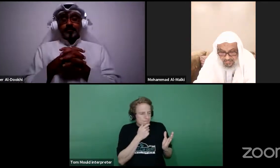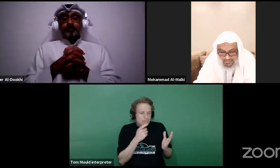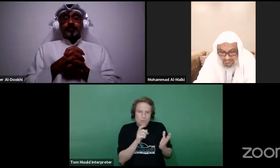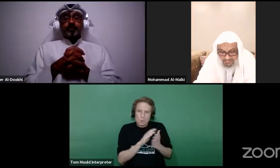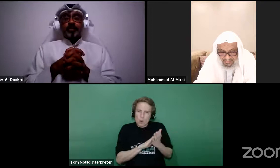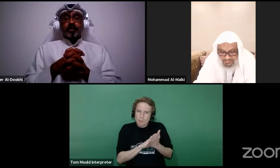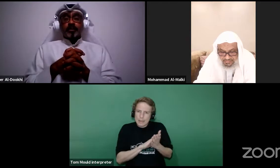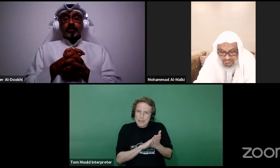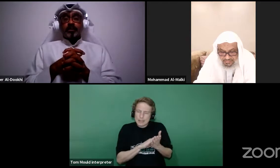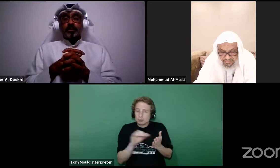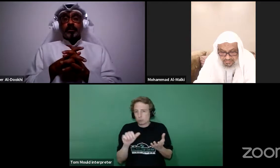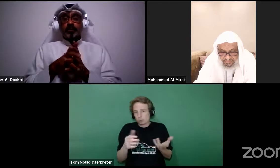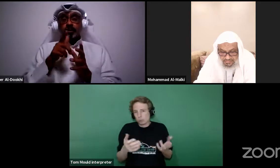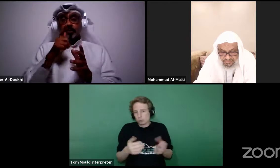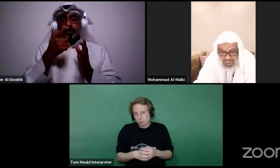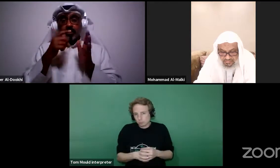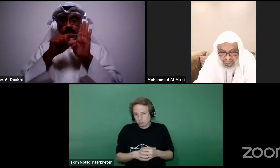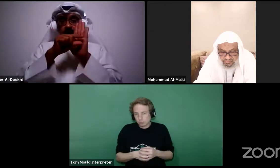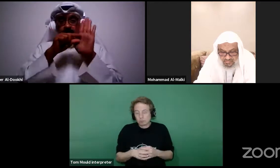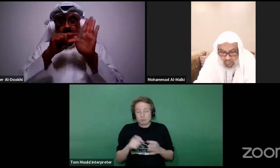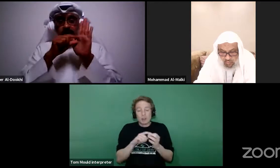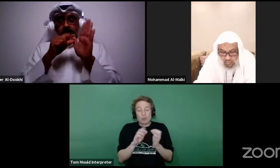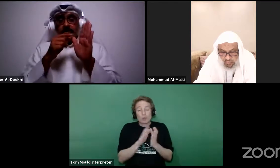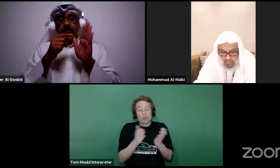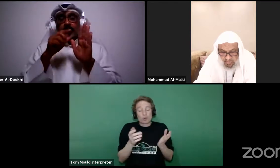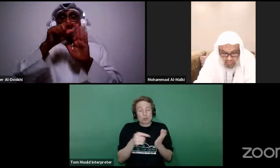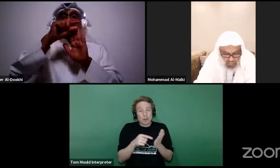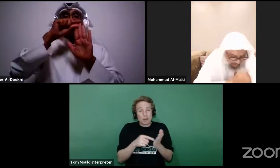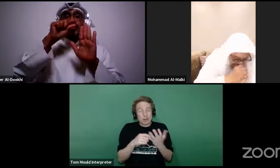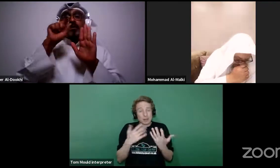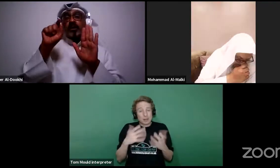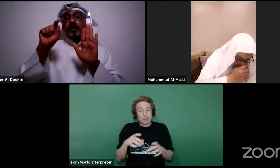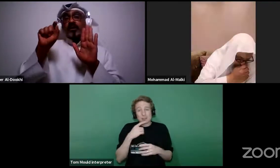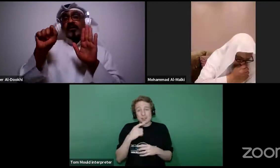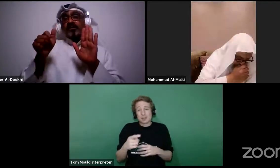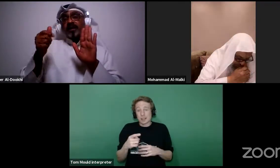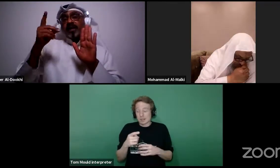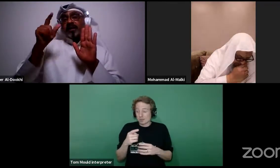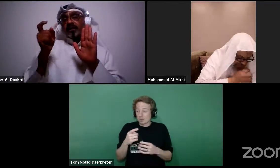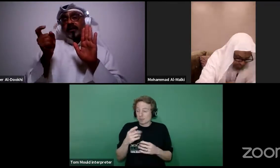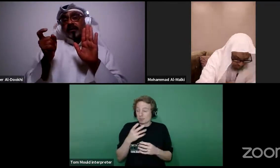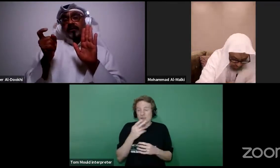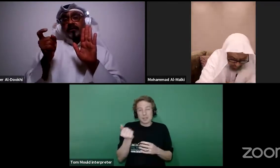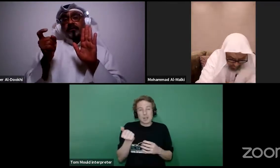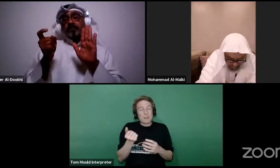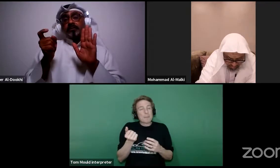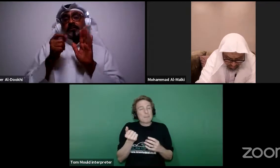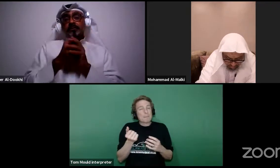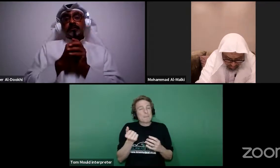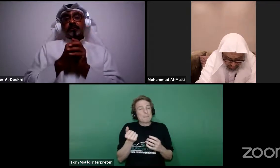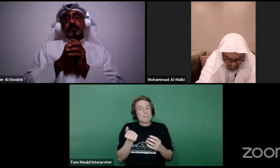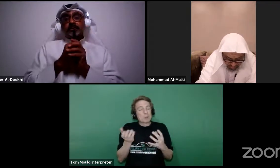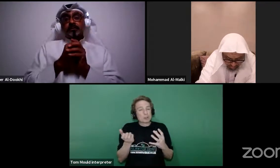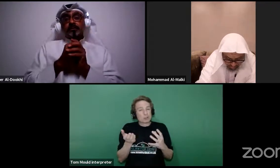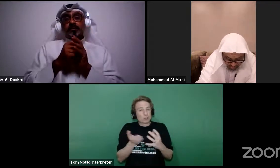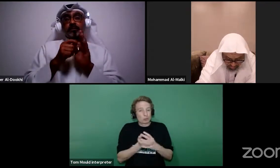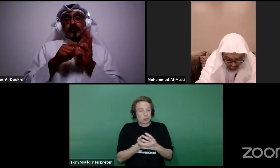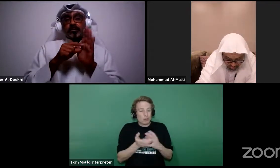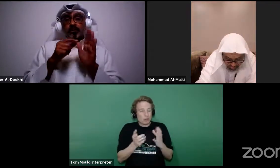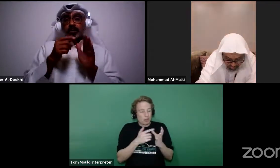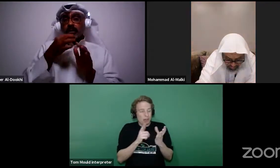he mentioned some verses from Surah Al-Fatir, the verses, that which